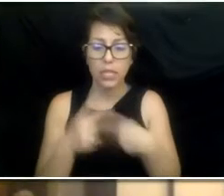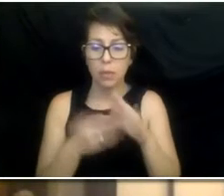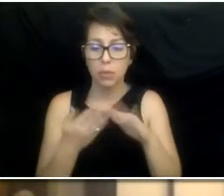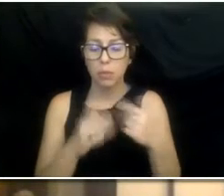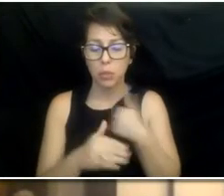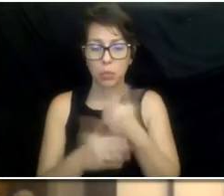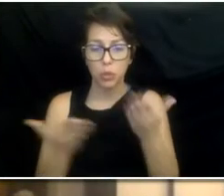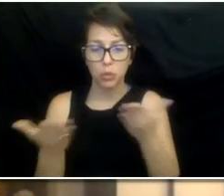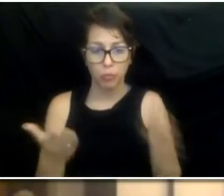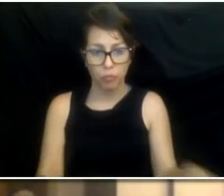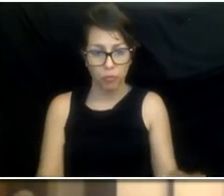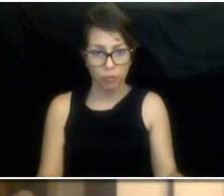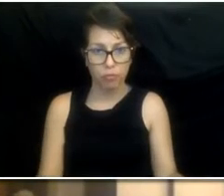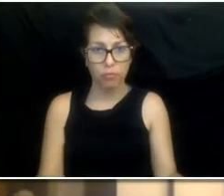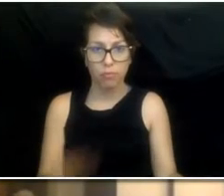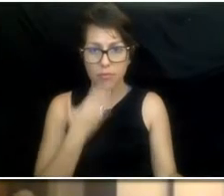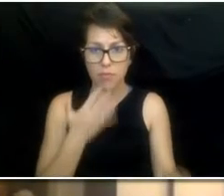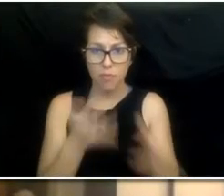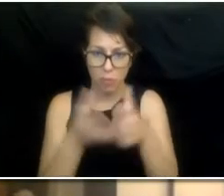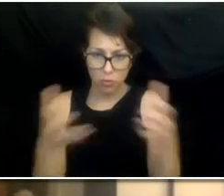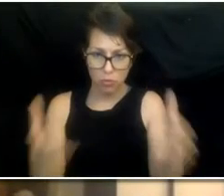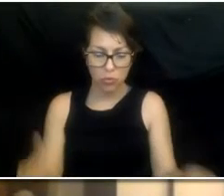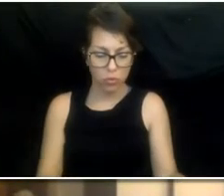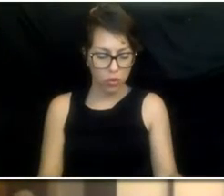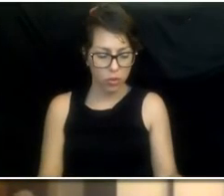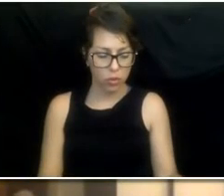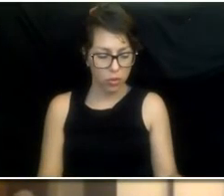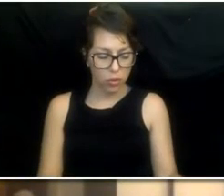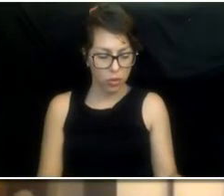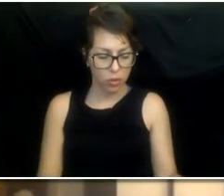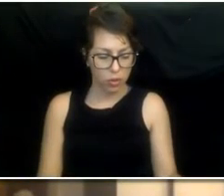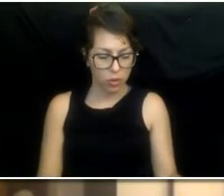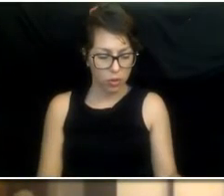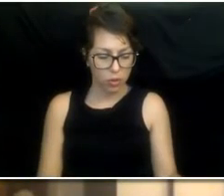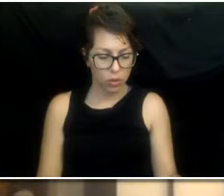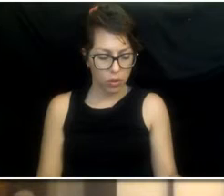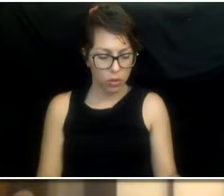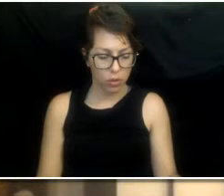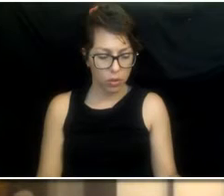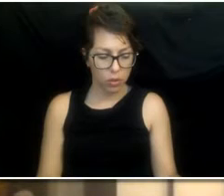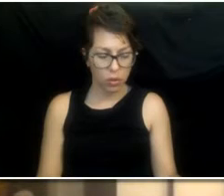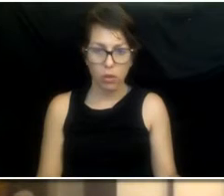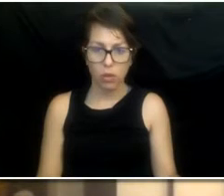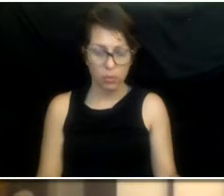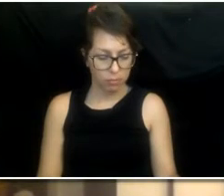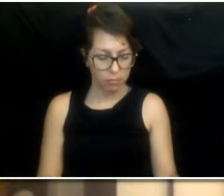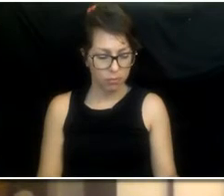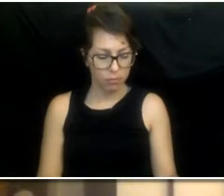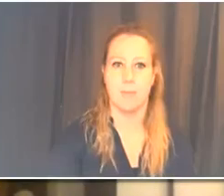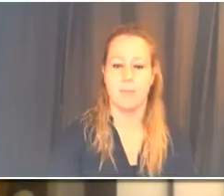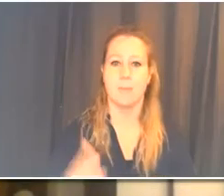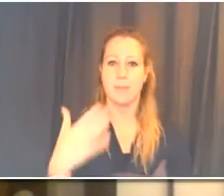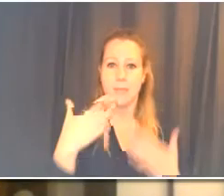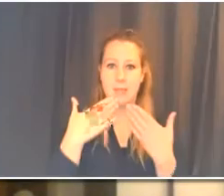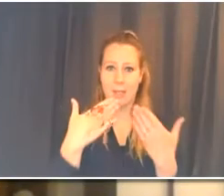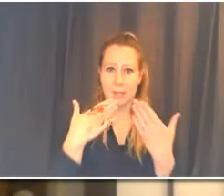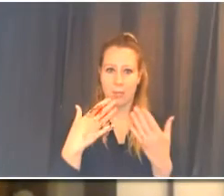before beginning your testimony um as they set the clock thank you again our next witness is Brian